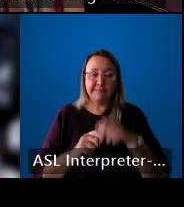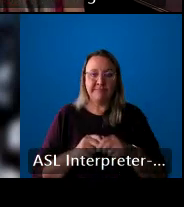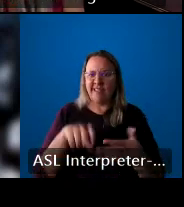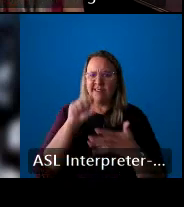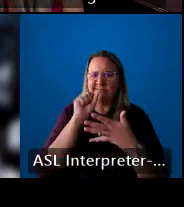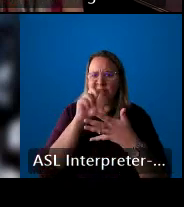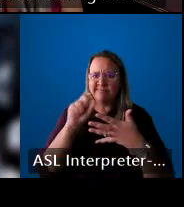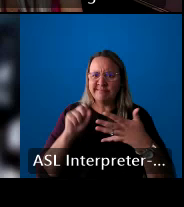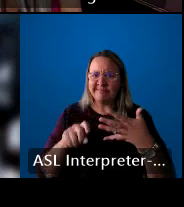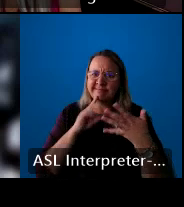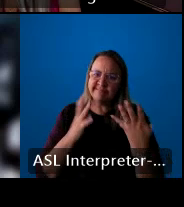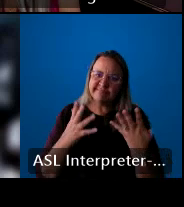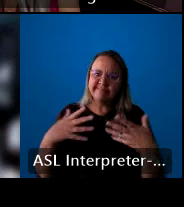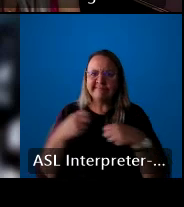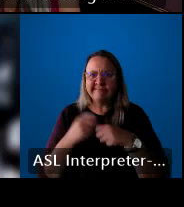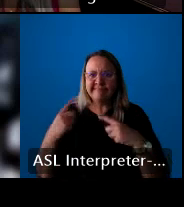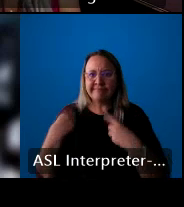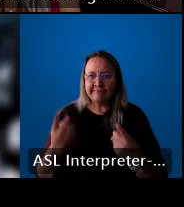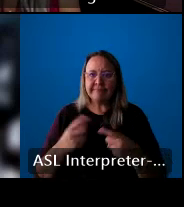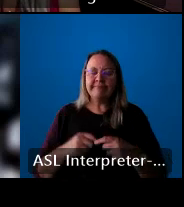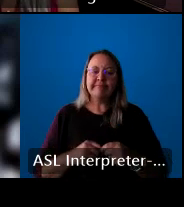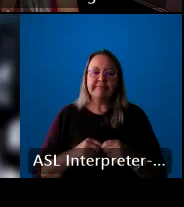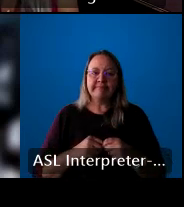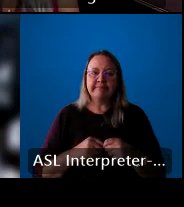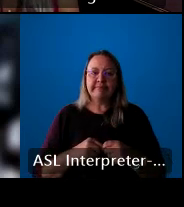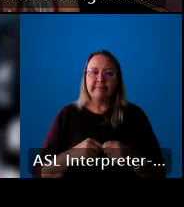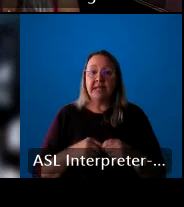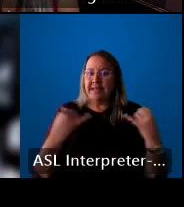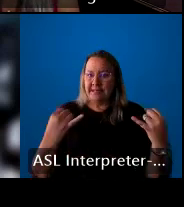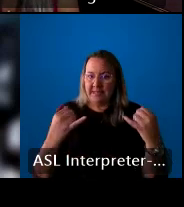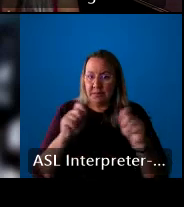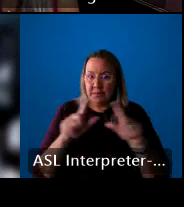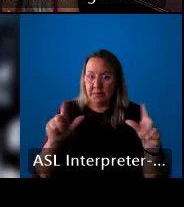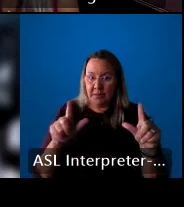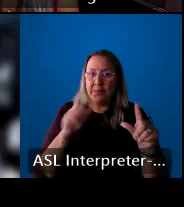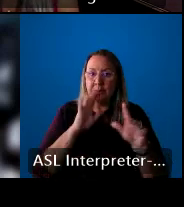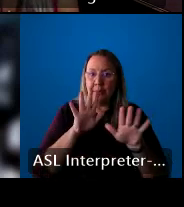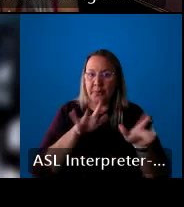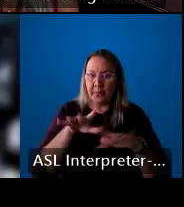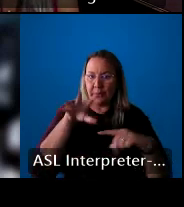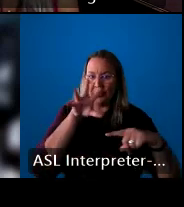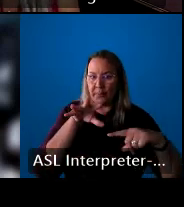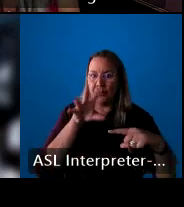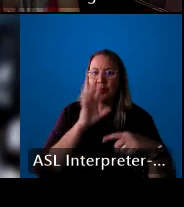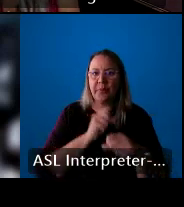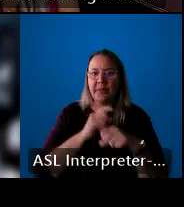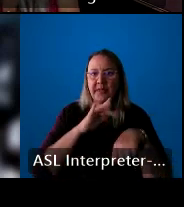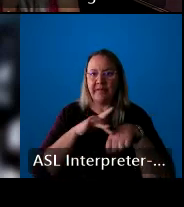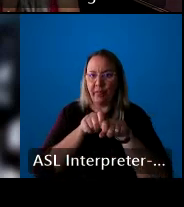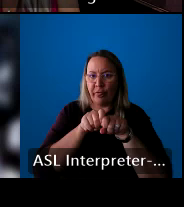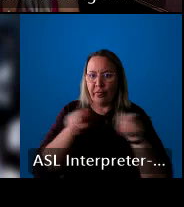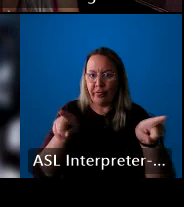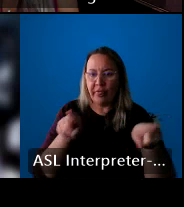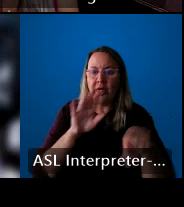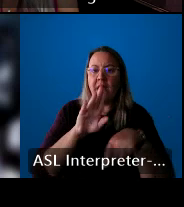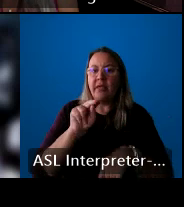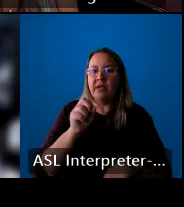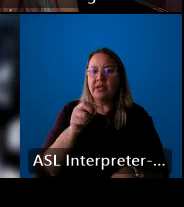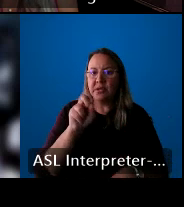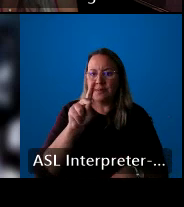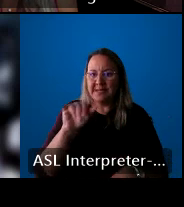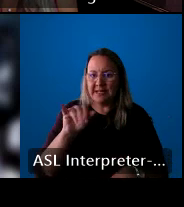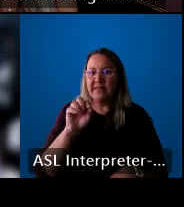So for housekeeping purposes, today's webinar will be recorded and will be made available on the Unshamed Kentucky